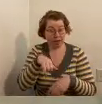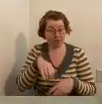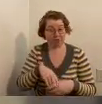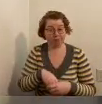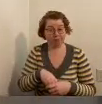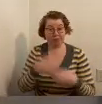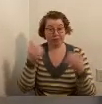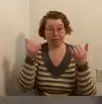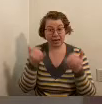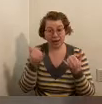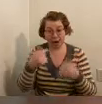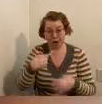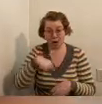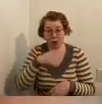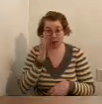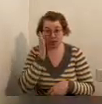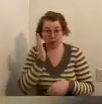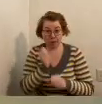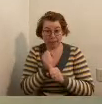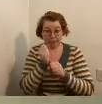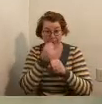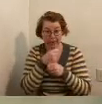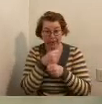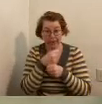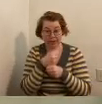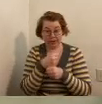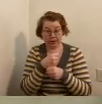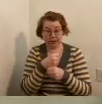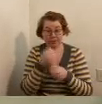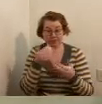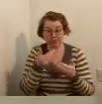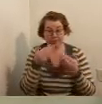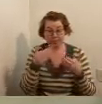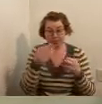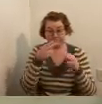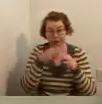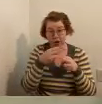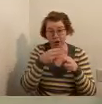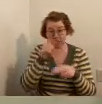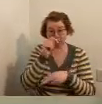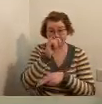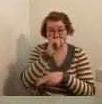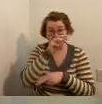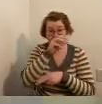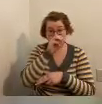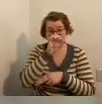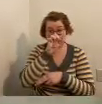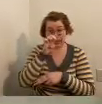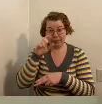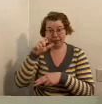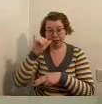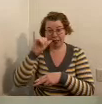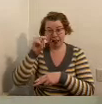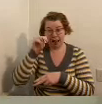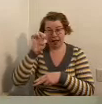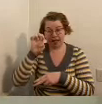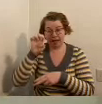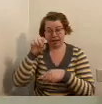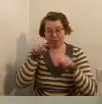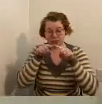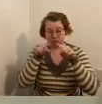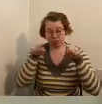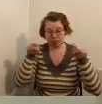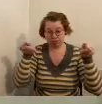Now we're going to make something called a timeline. Move all